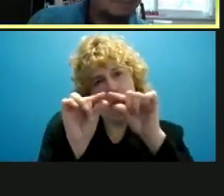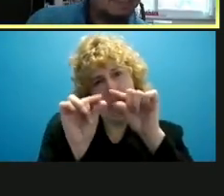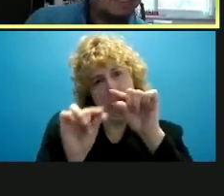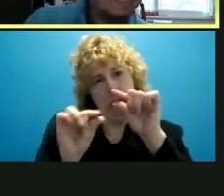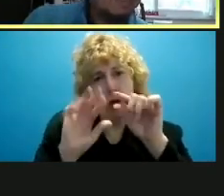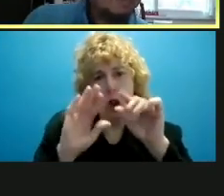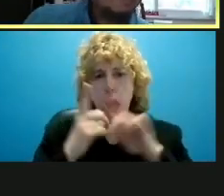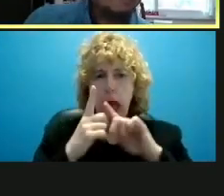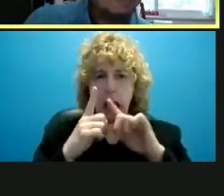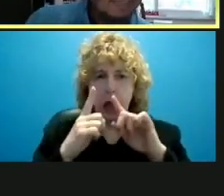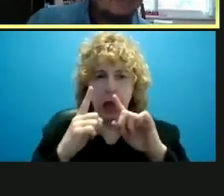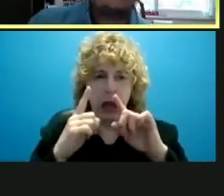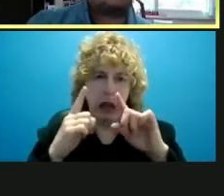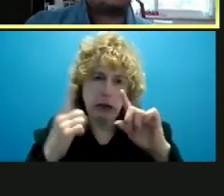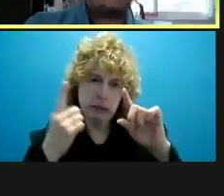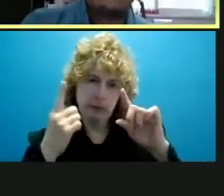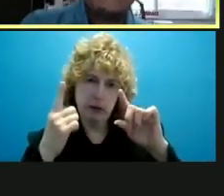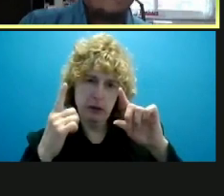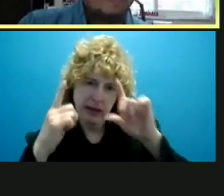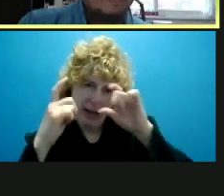table? So, next.